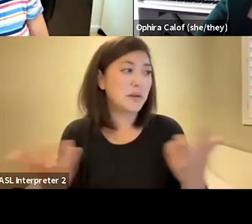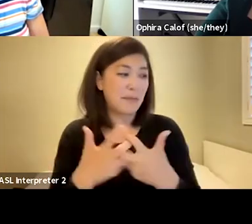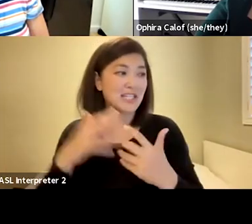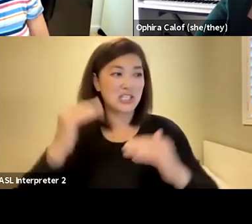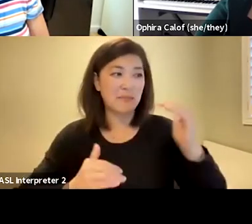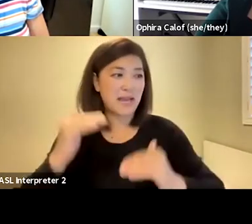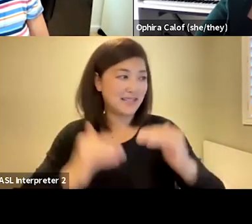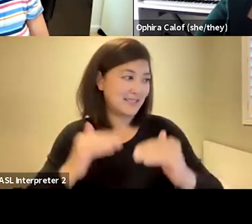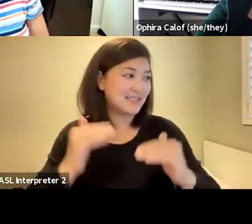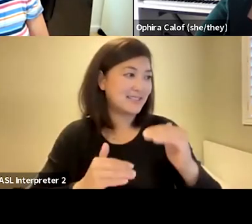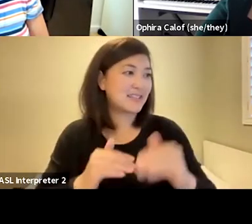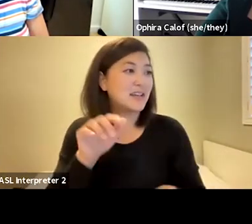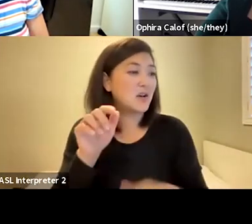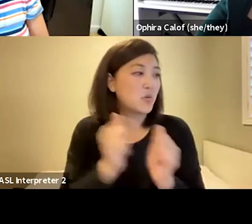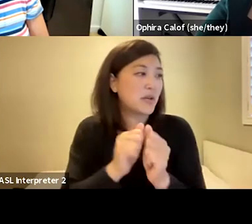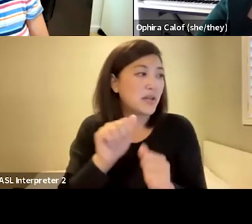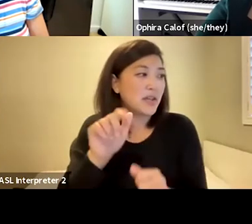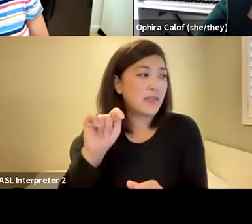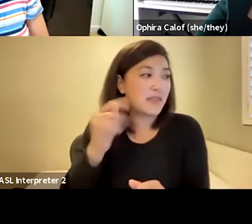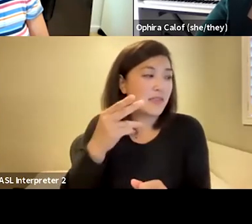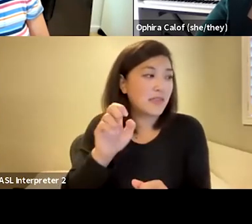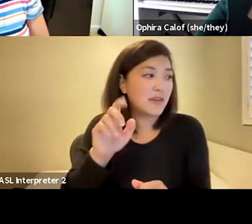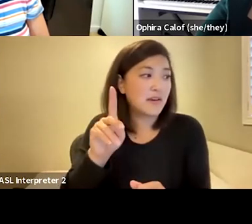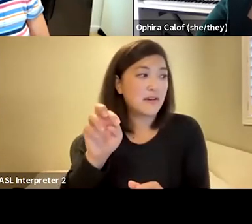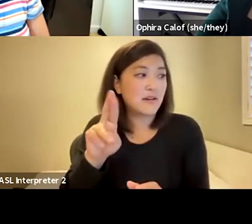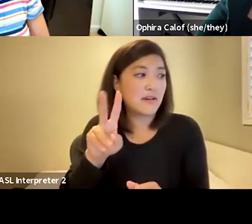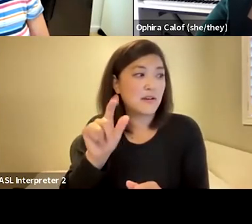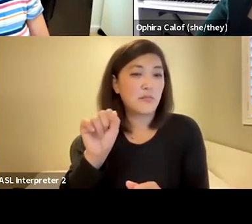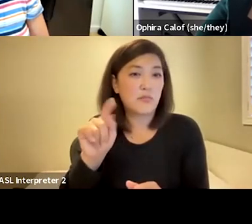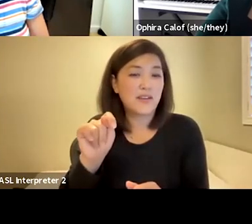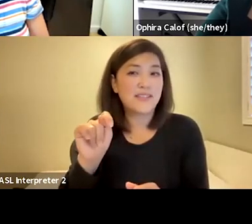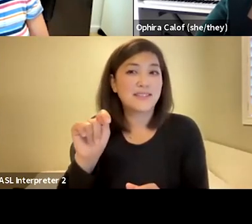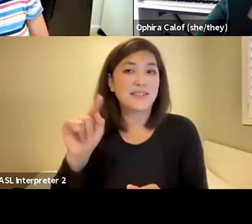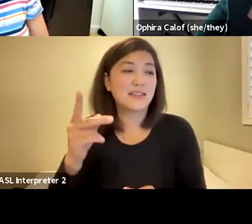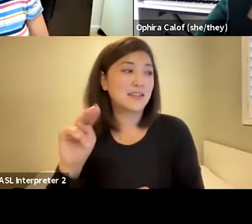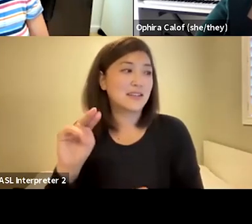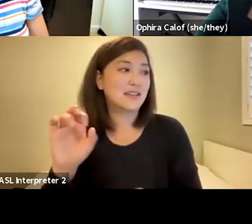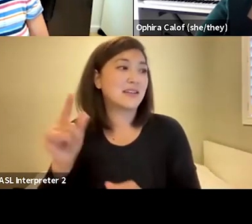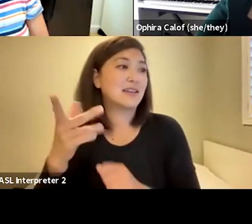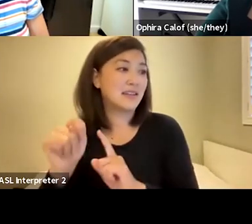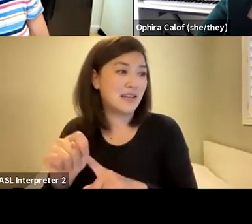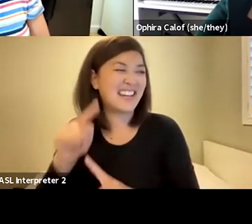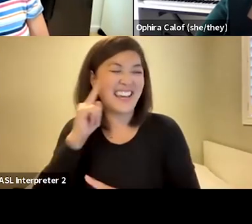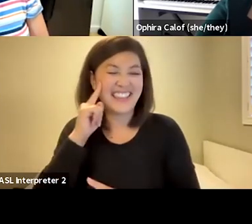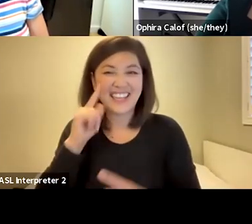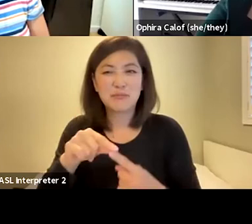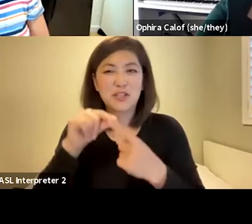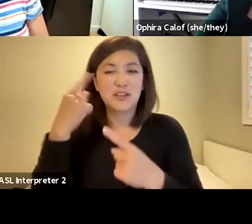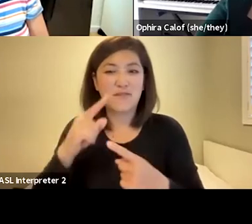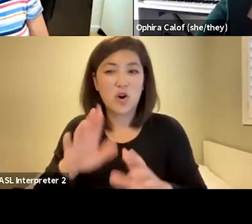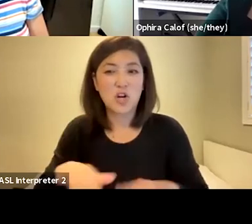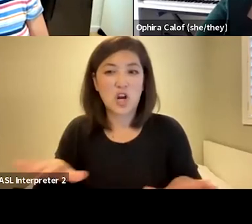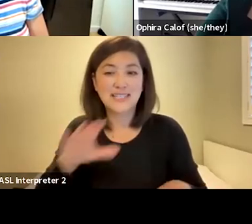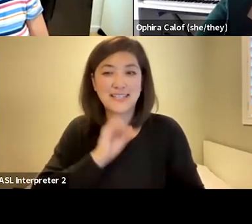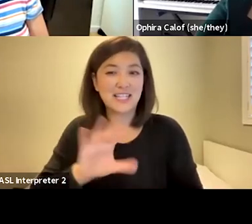little bit about the process in creating the episode structure, especially for a younger audience, you know, 5+. How did you combine flipping back and